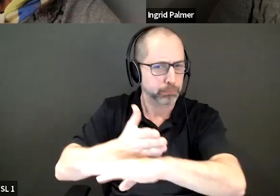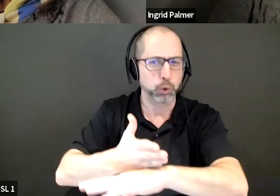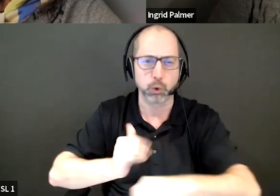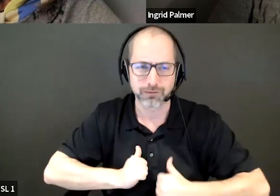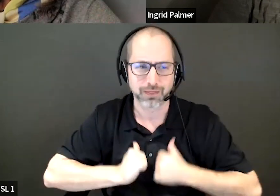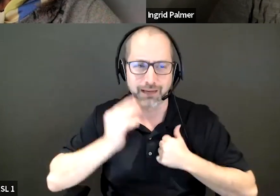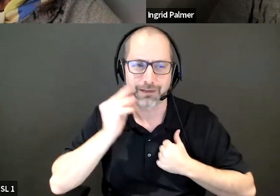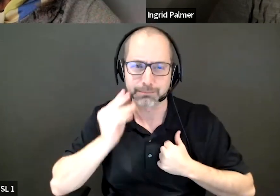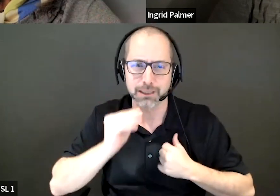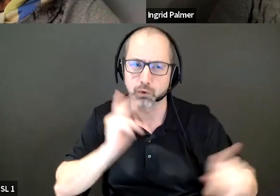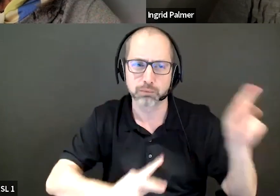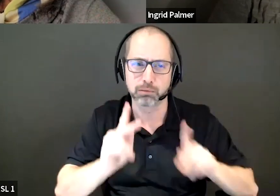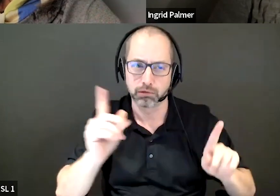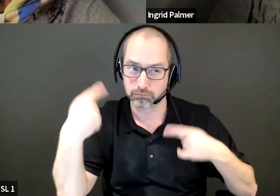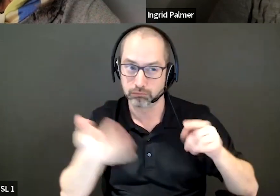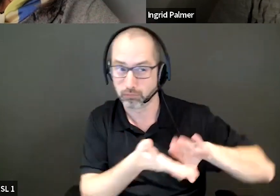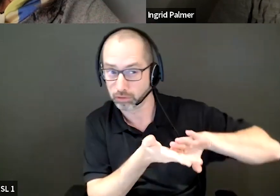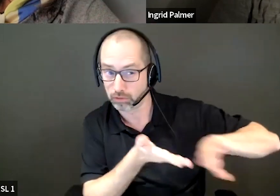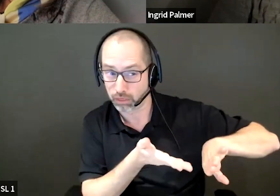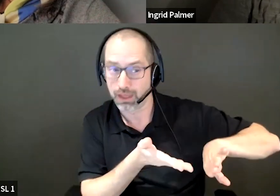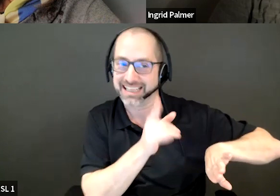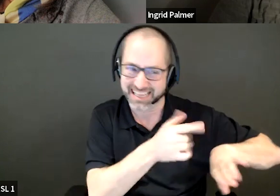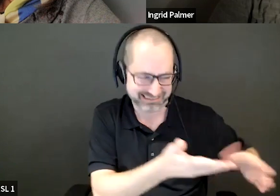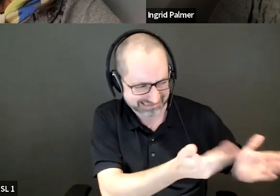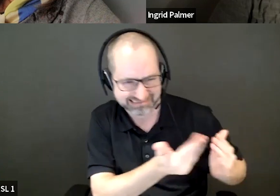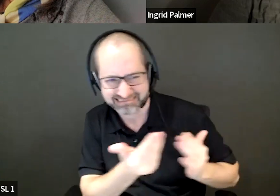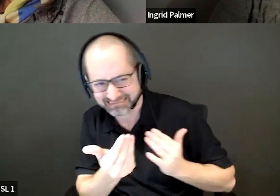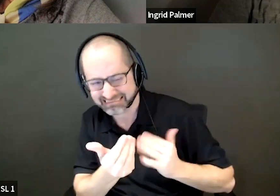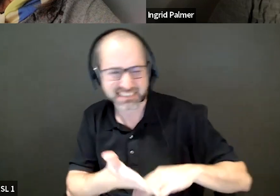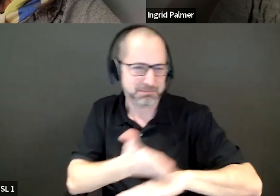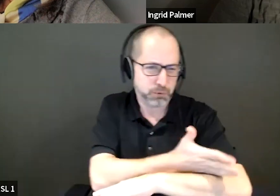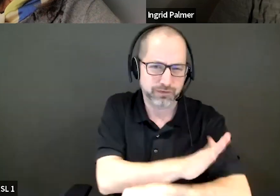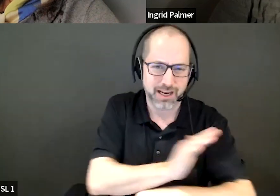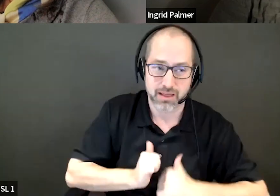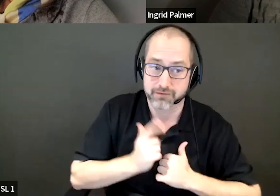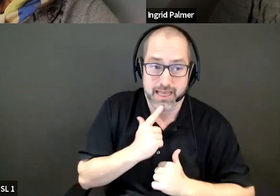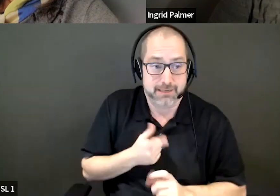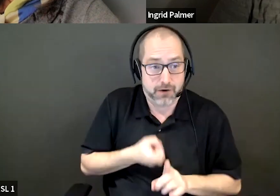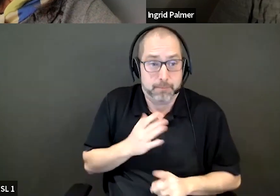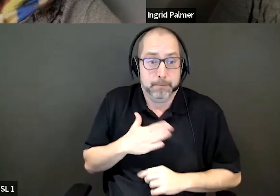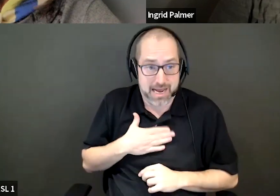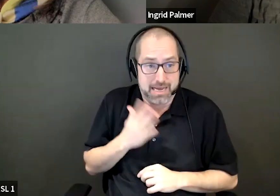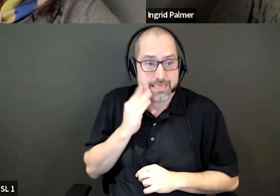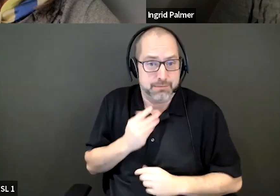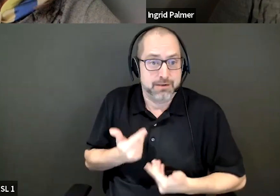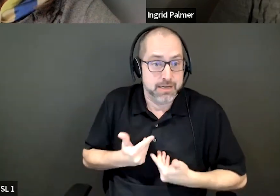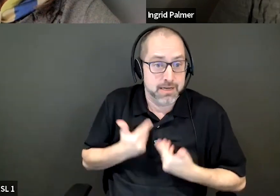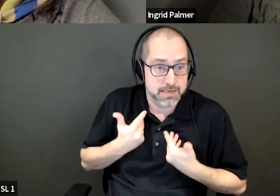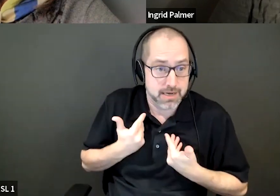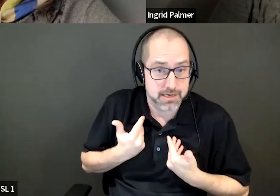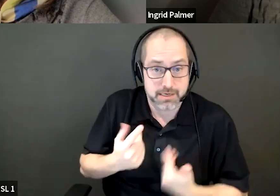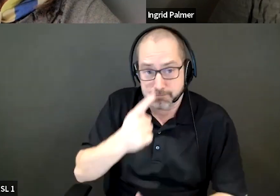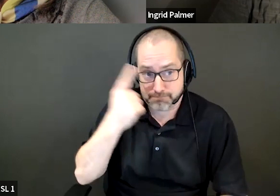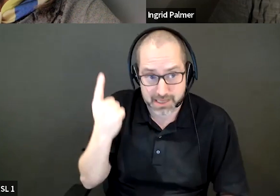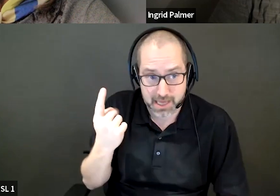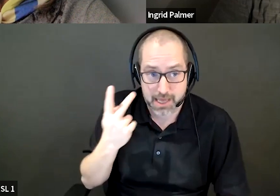for marginalized individuals. And that is deeply rooted in my own experiences as a young Black partially